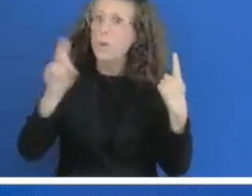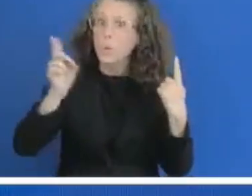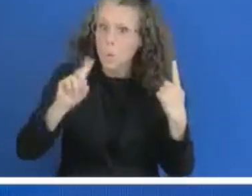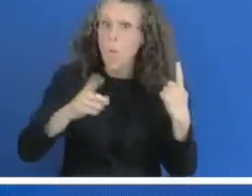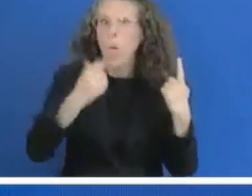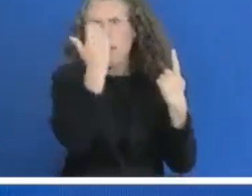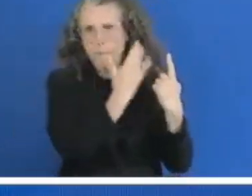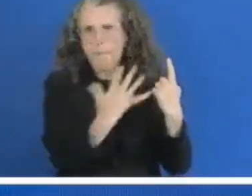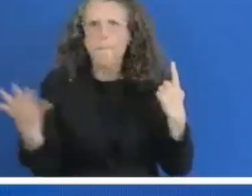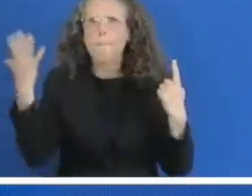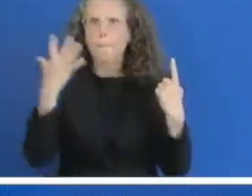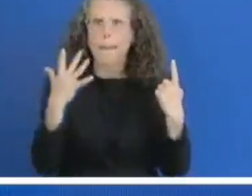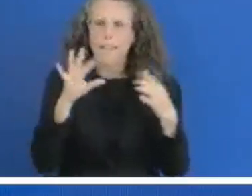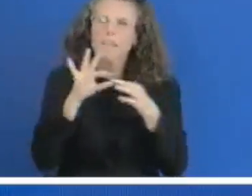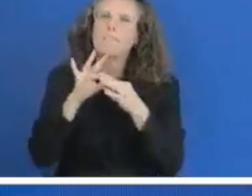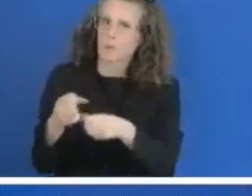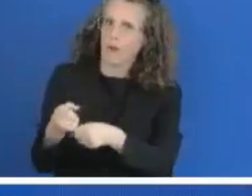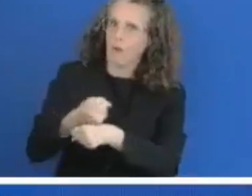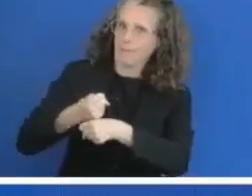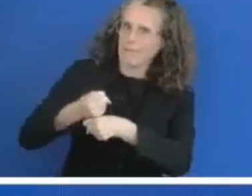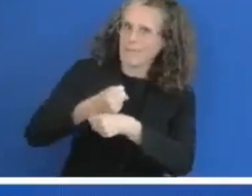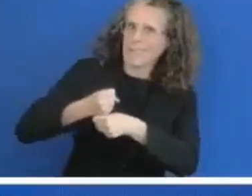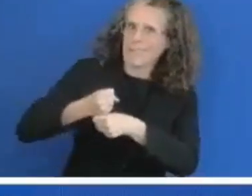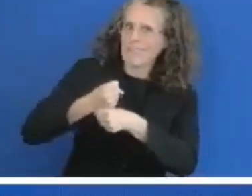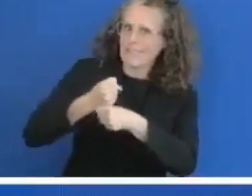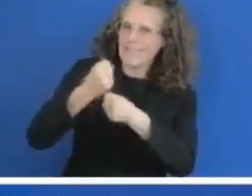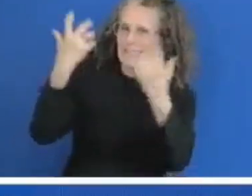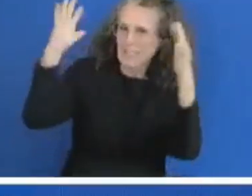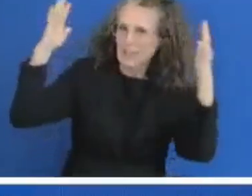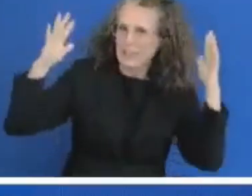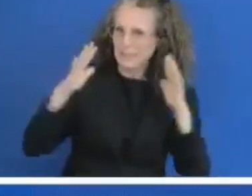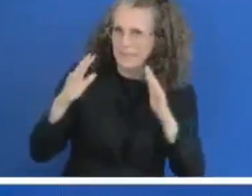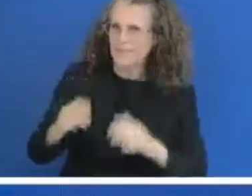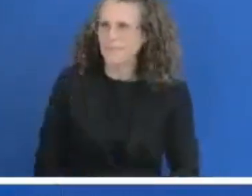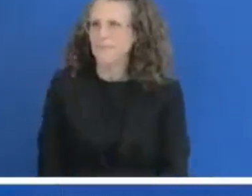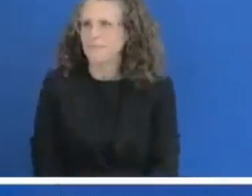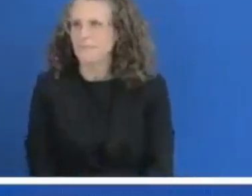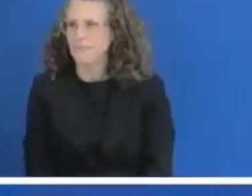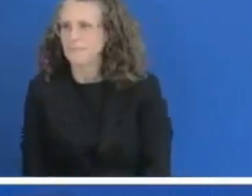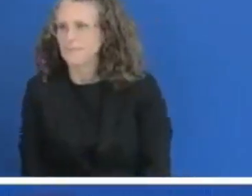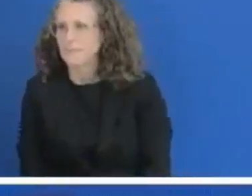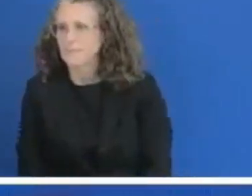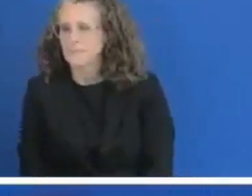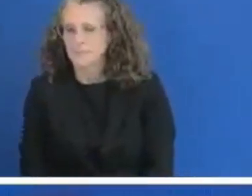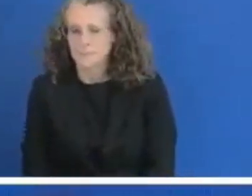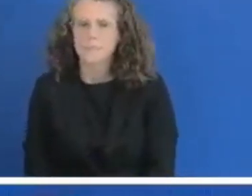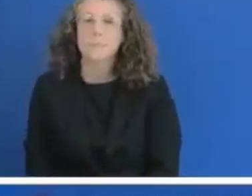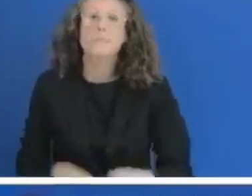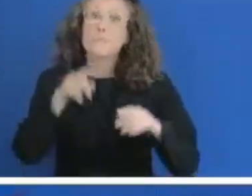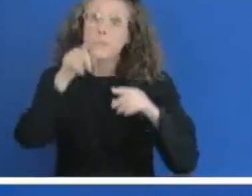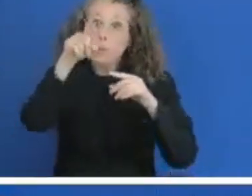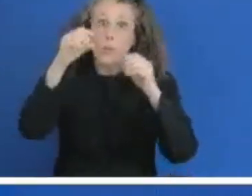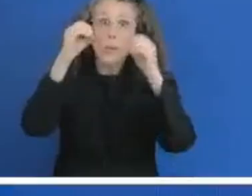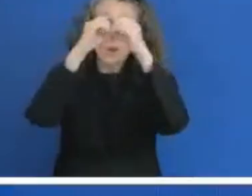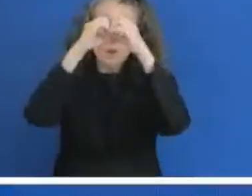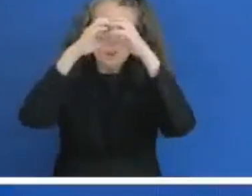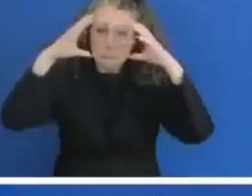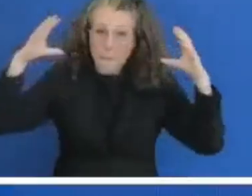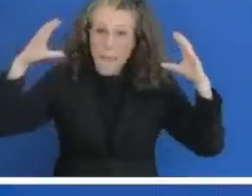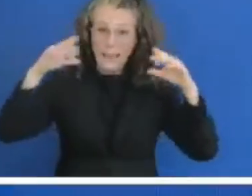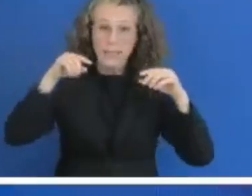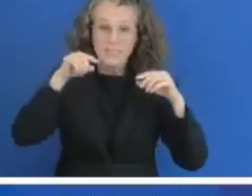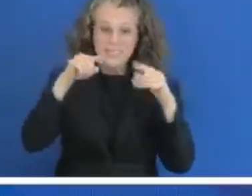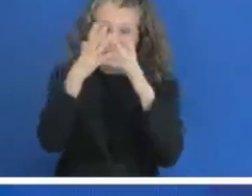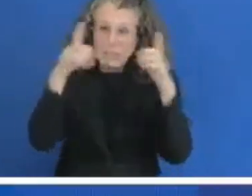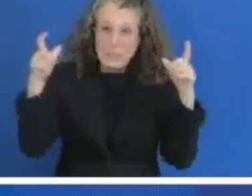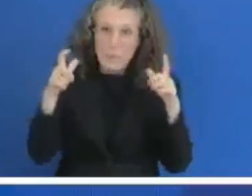the coffee plants. If we imagine a sort of hectare of this agroforestry system, it just doesn't